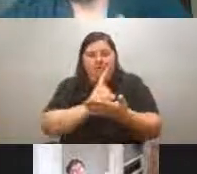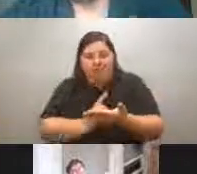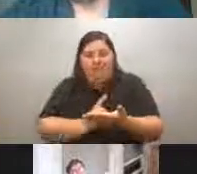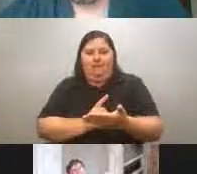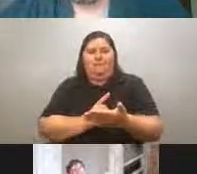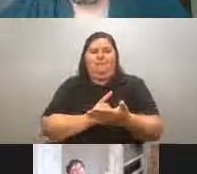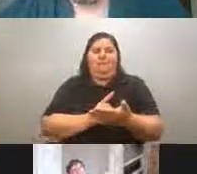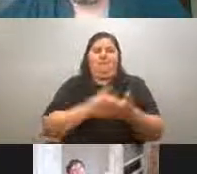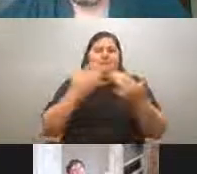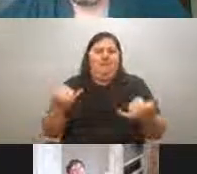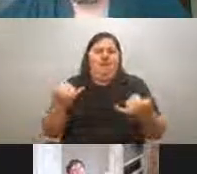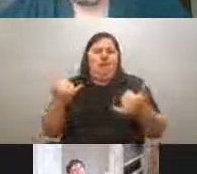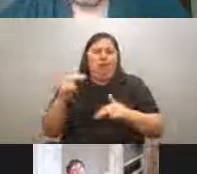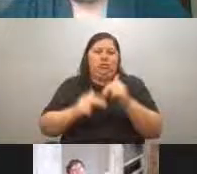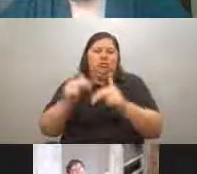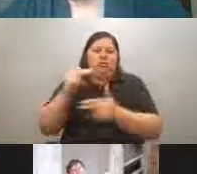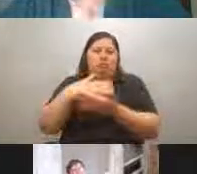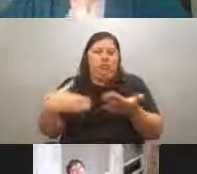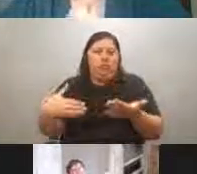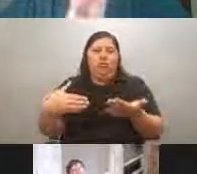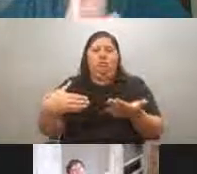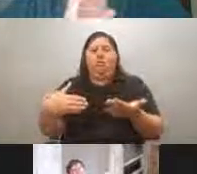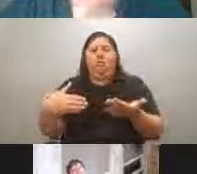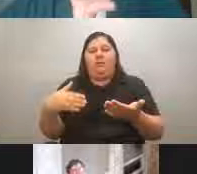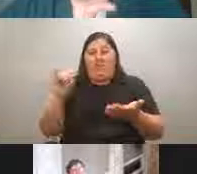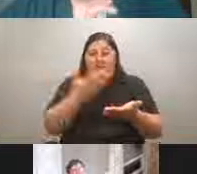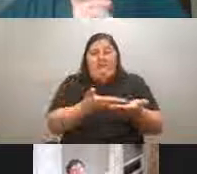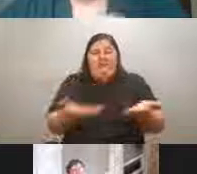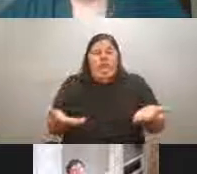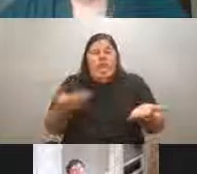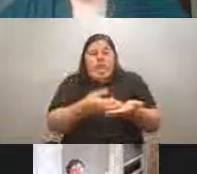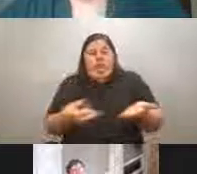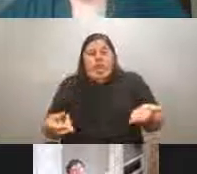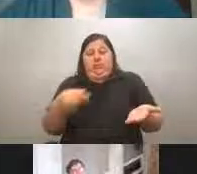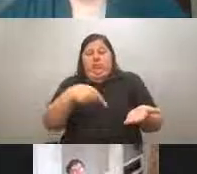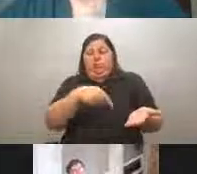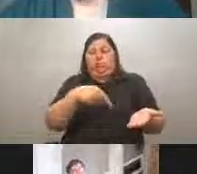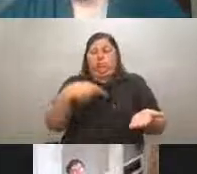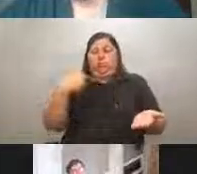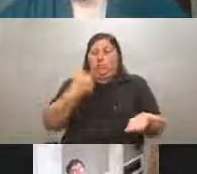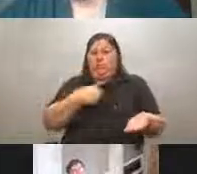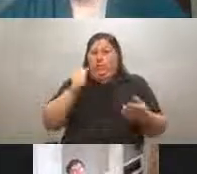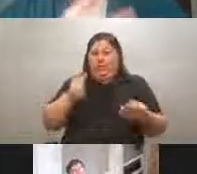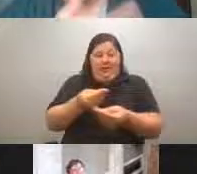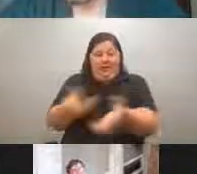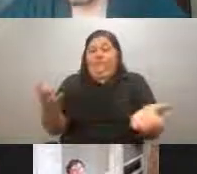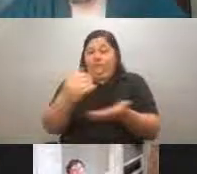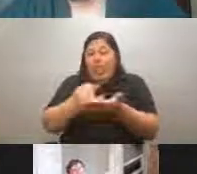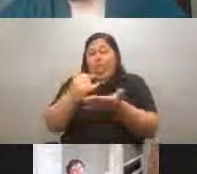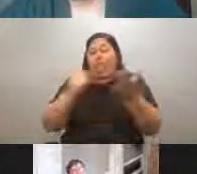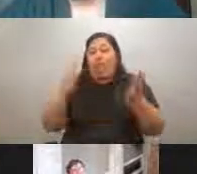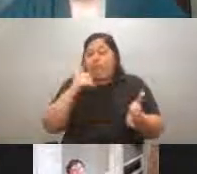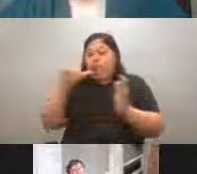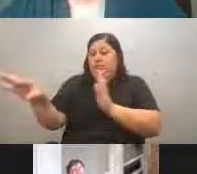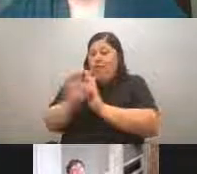here we are at the construction stage. And those materials, those resources is something that we actually can give the artists who was